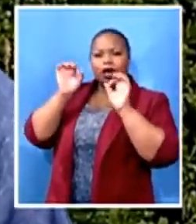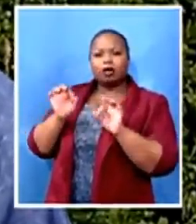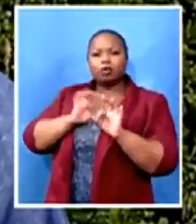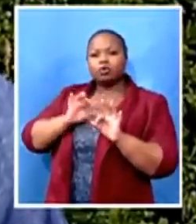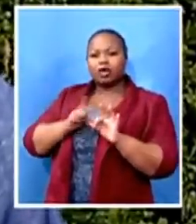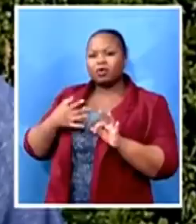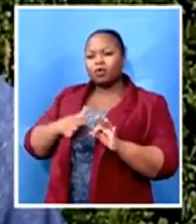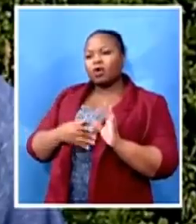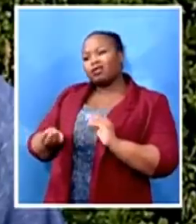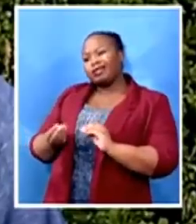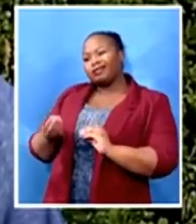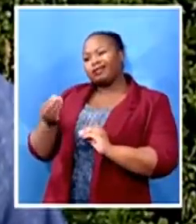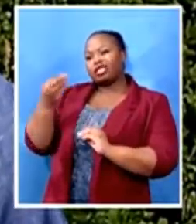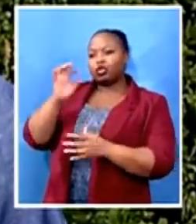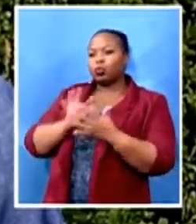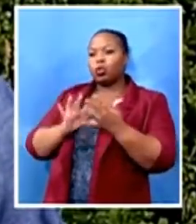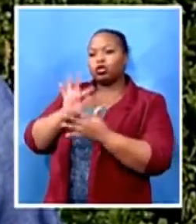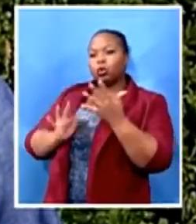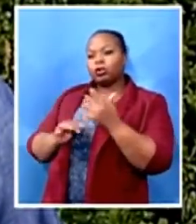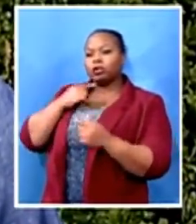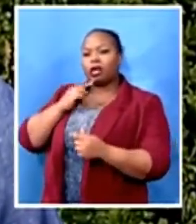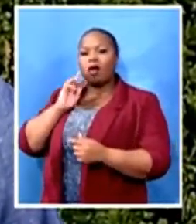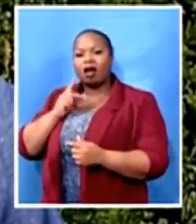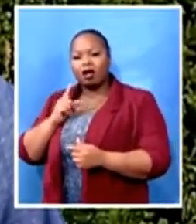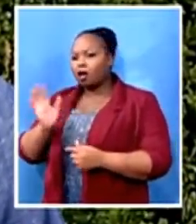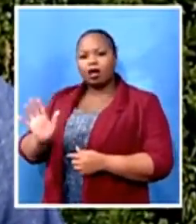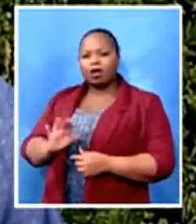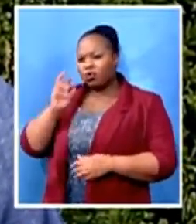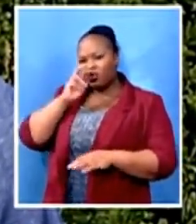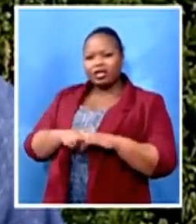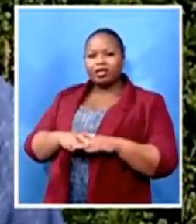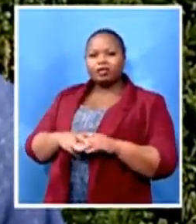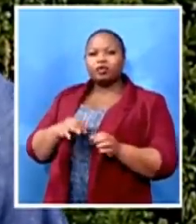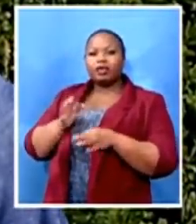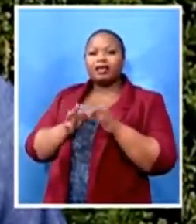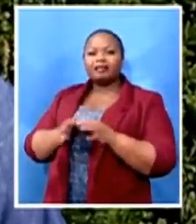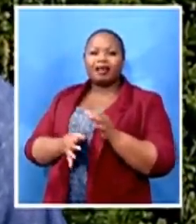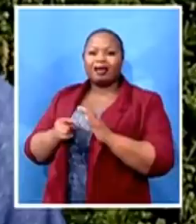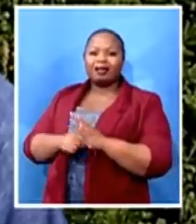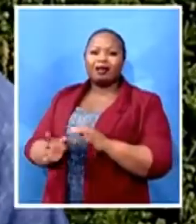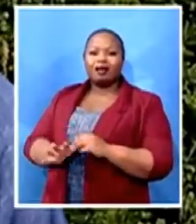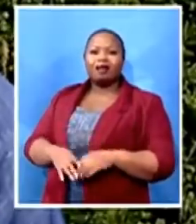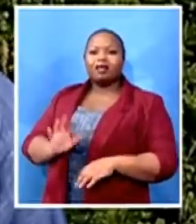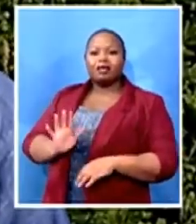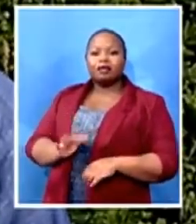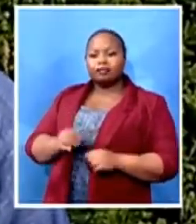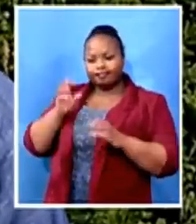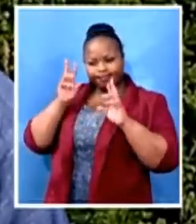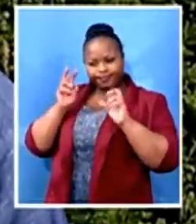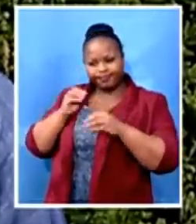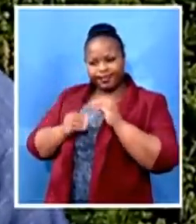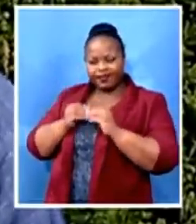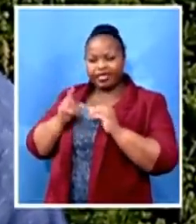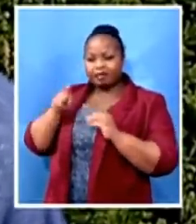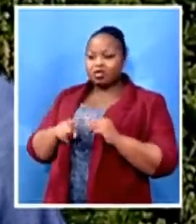justifying. There's no point for us to justify. These issues must be fixed. And that's a public hospital. It's not just